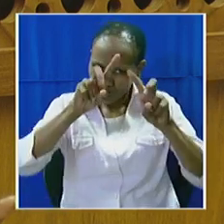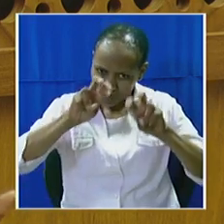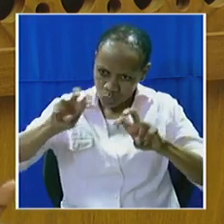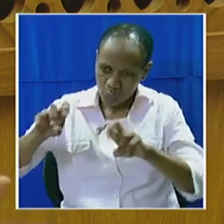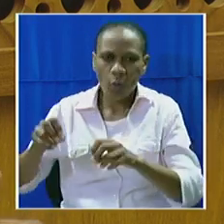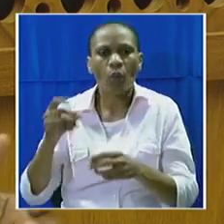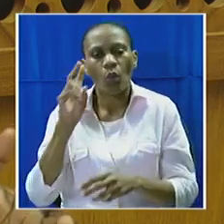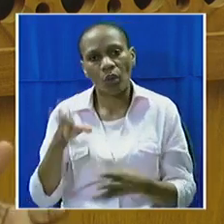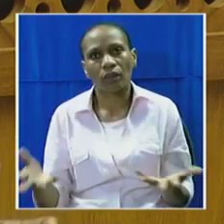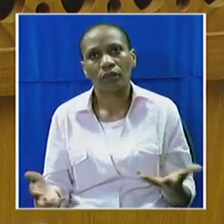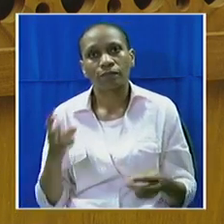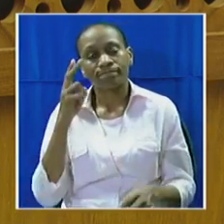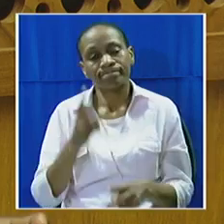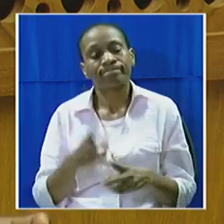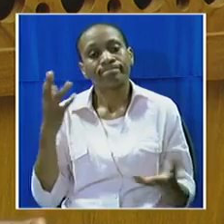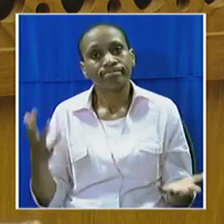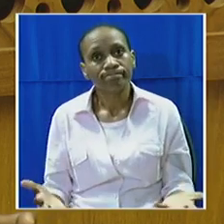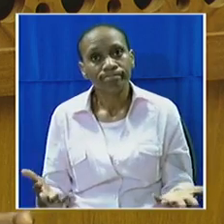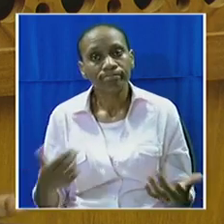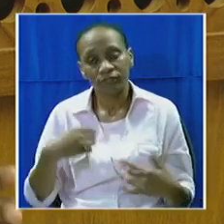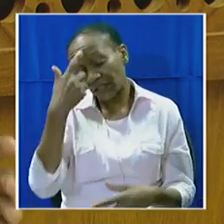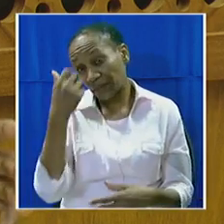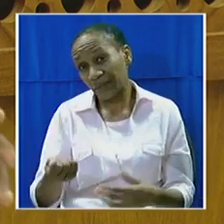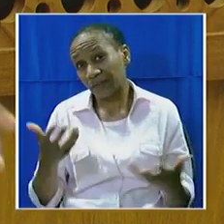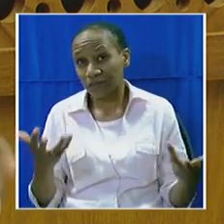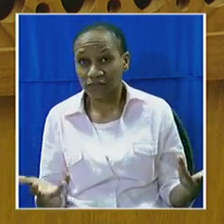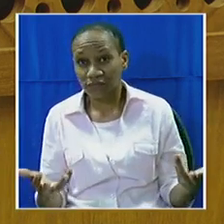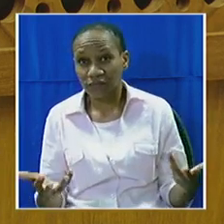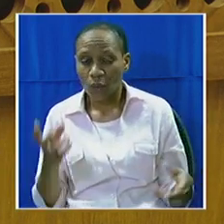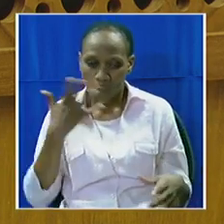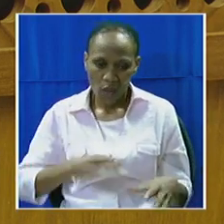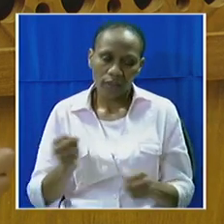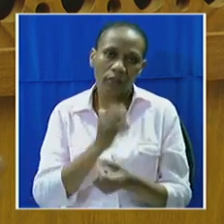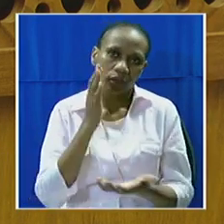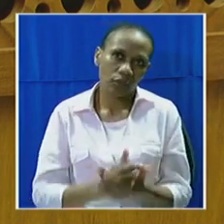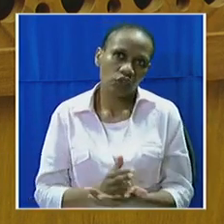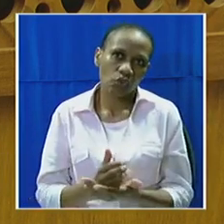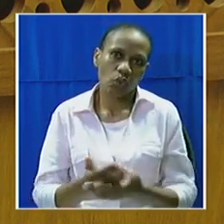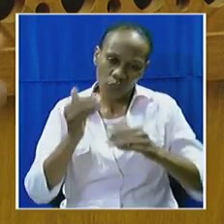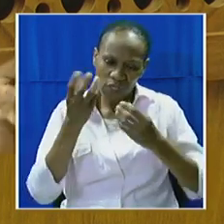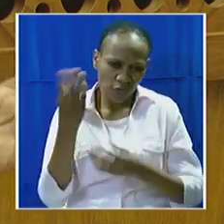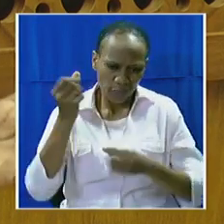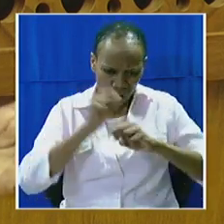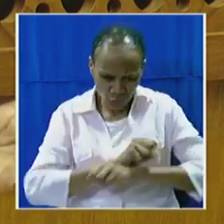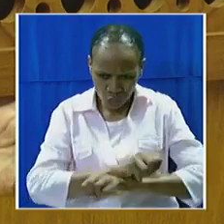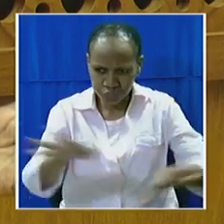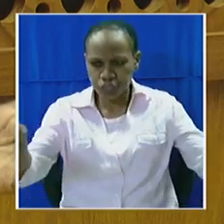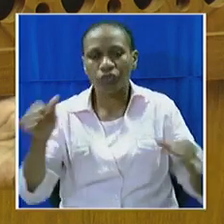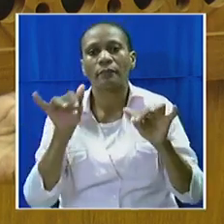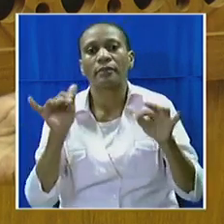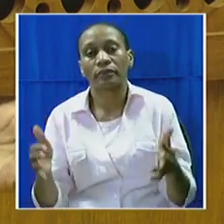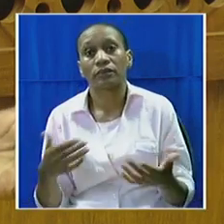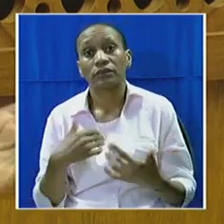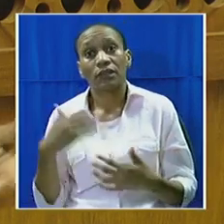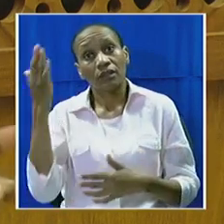So at the end of the day, we believe that we should make sure we send as much information, and I take the